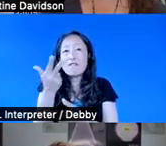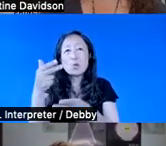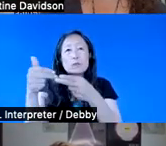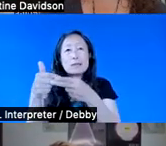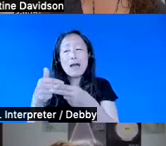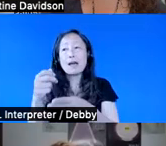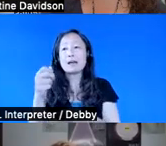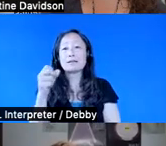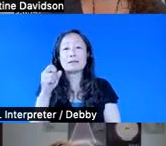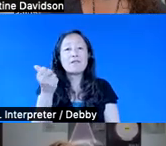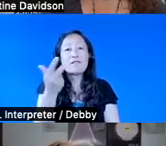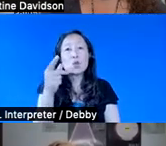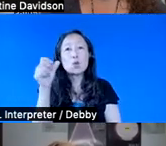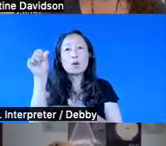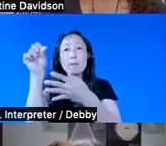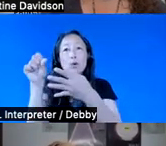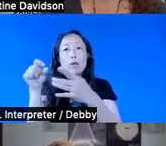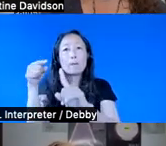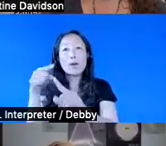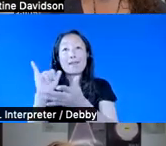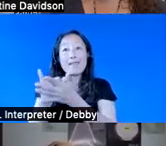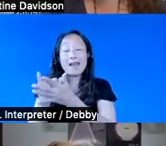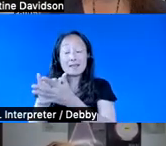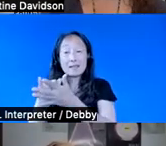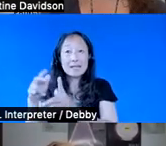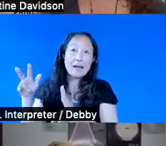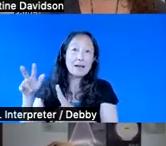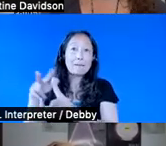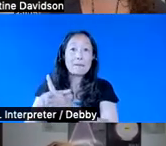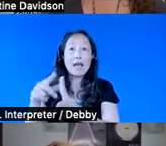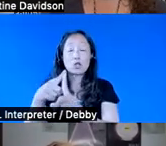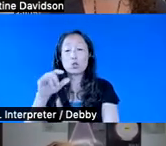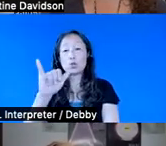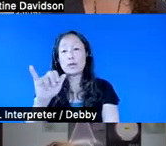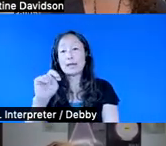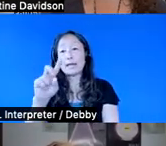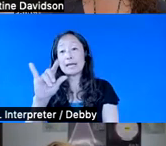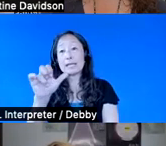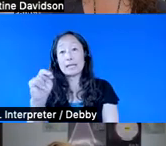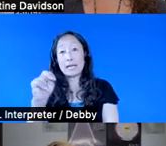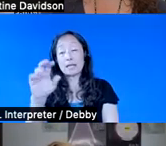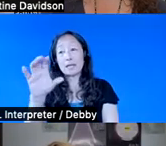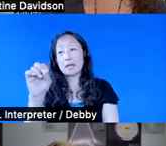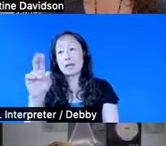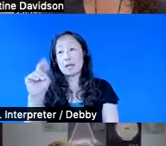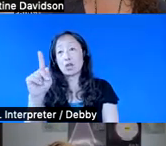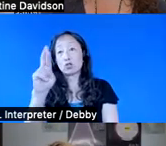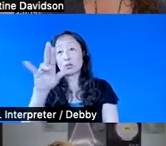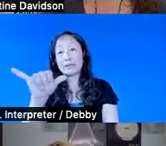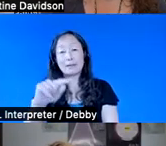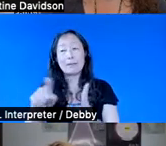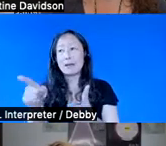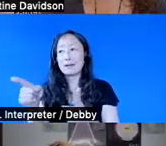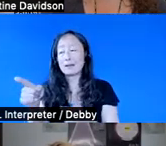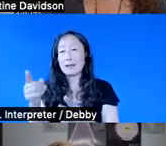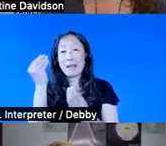were specific to Indian country, but there just wasn't enough information out there. And so we gathered